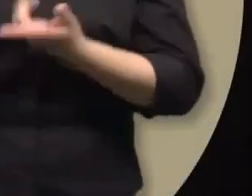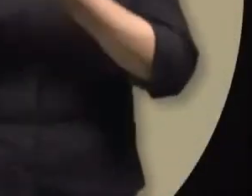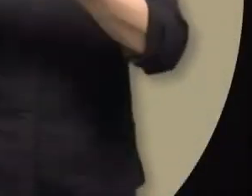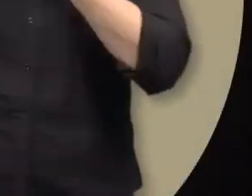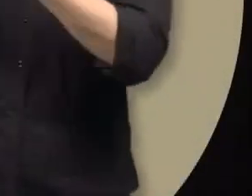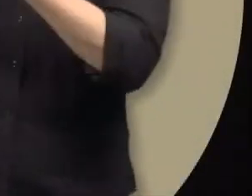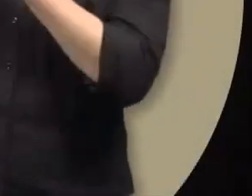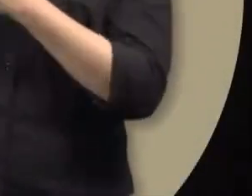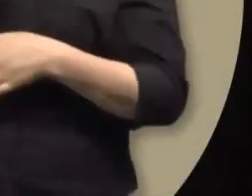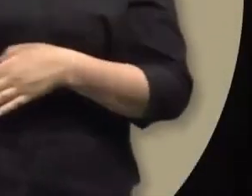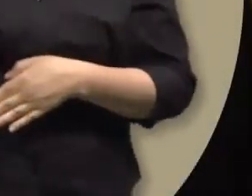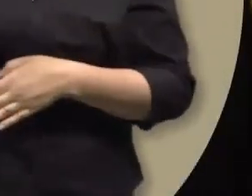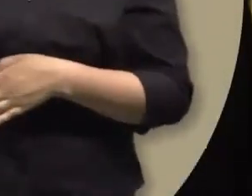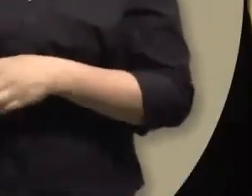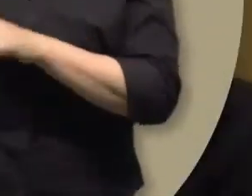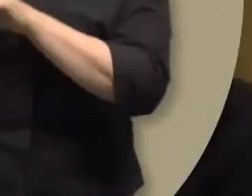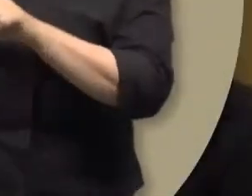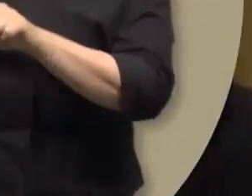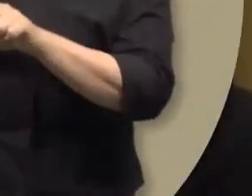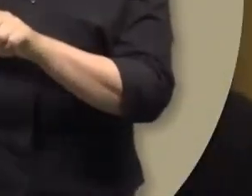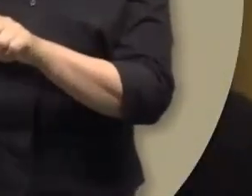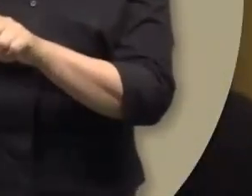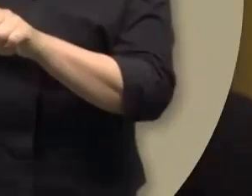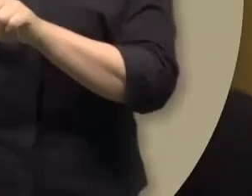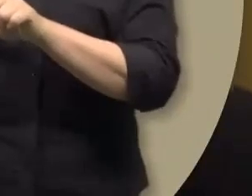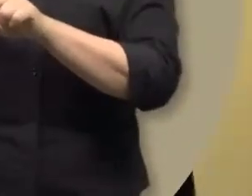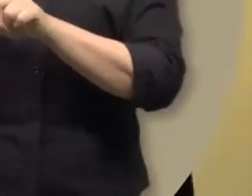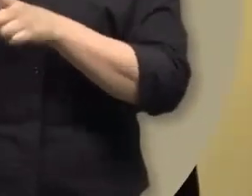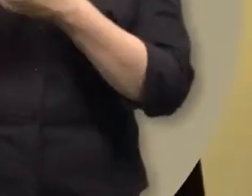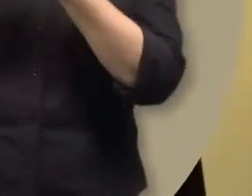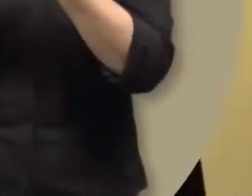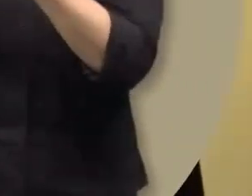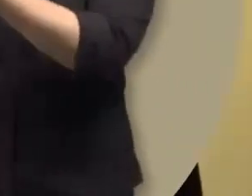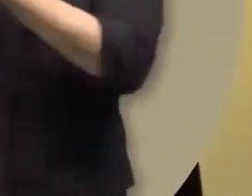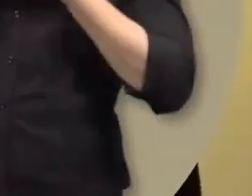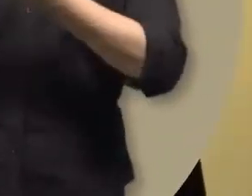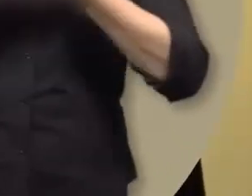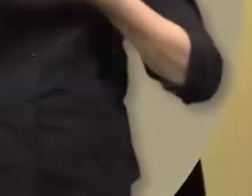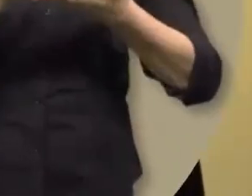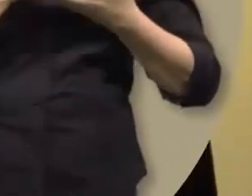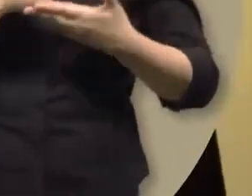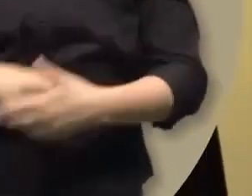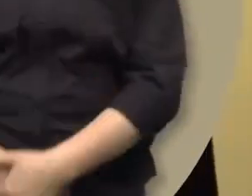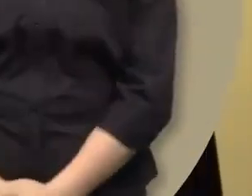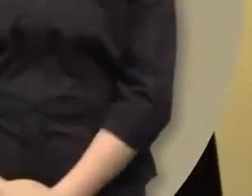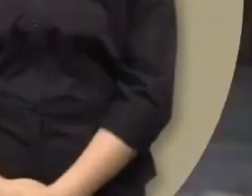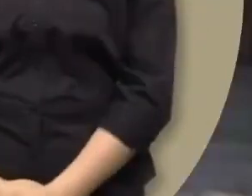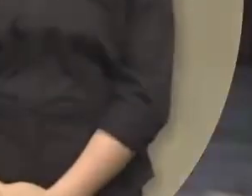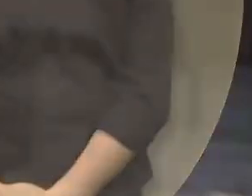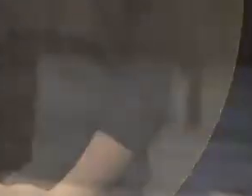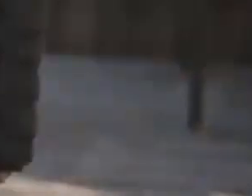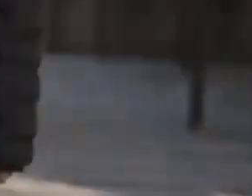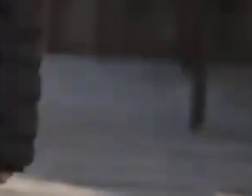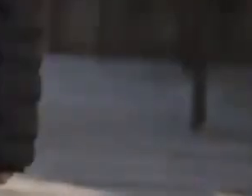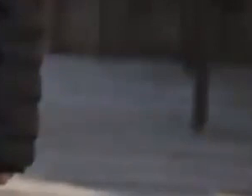It has been a relief because one can never have too much help. When you have children with special needs, you take all the help you can